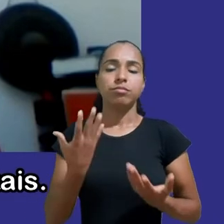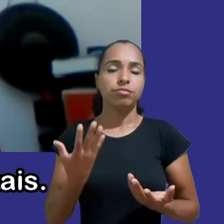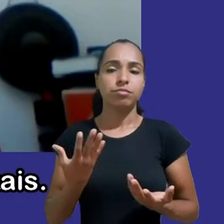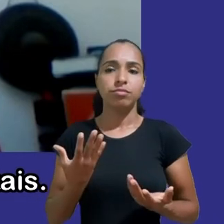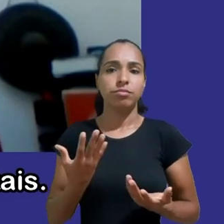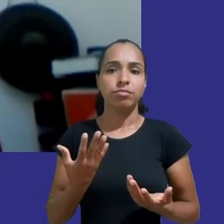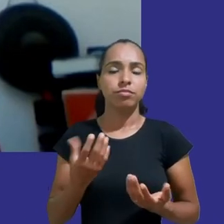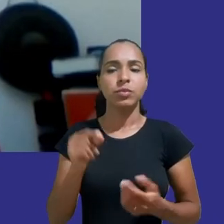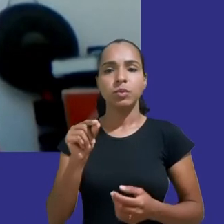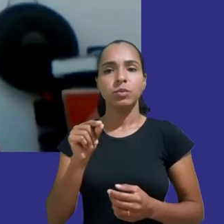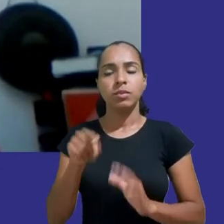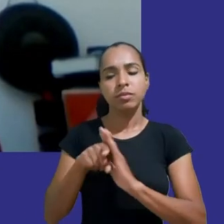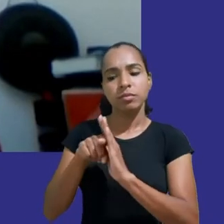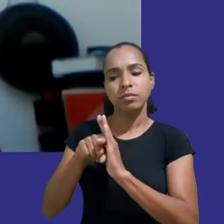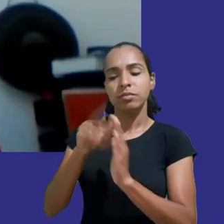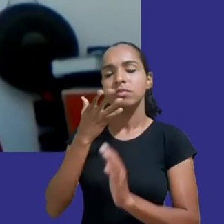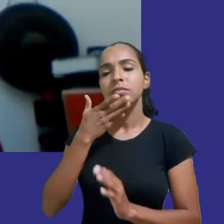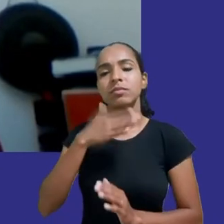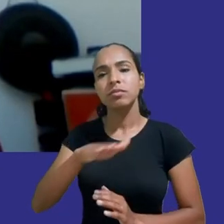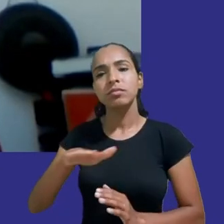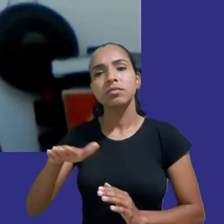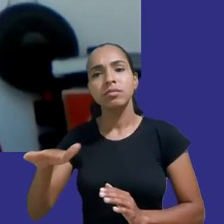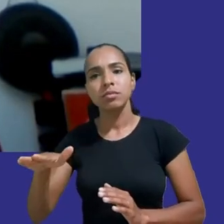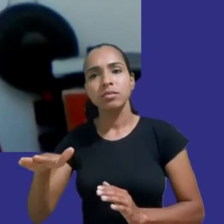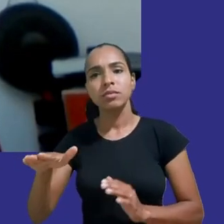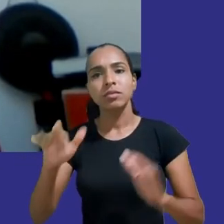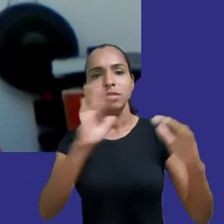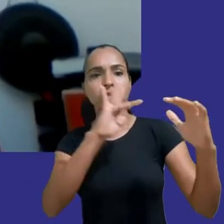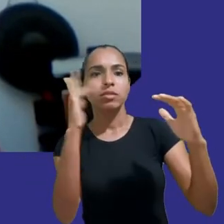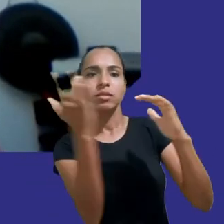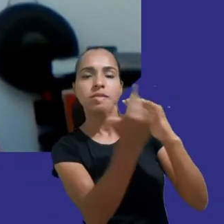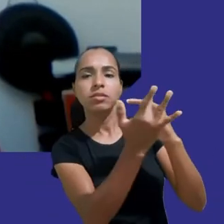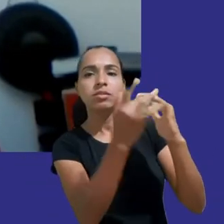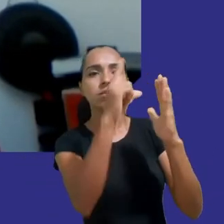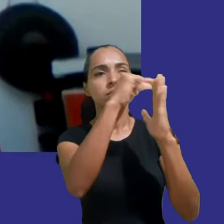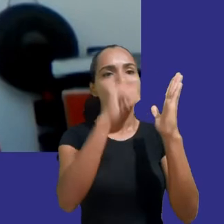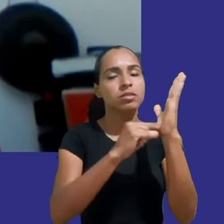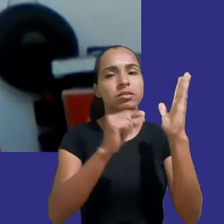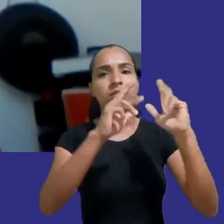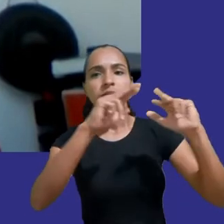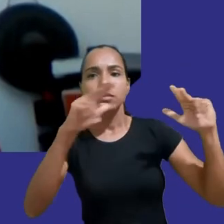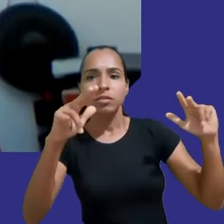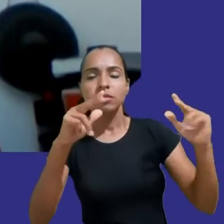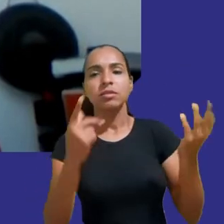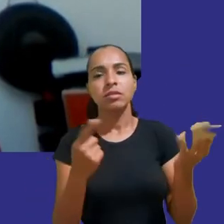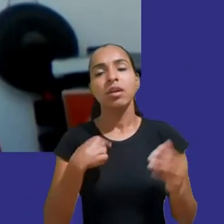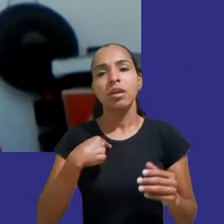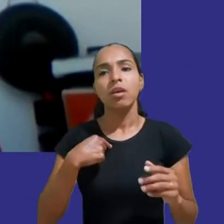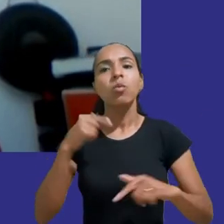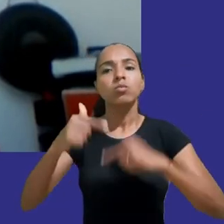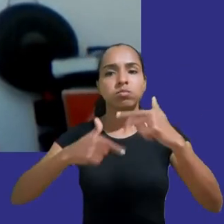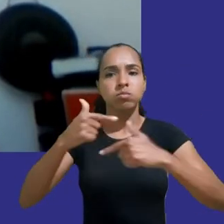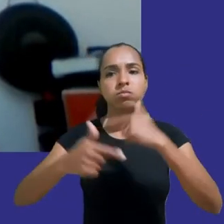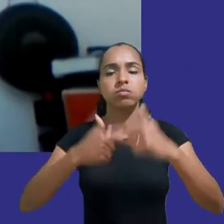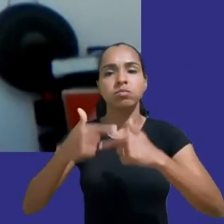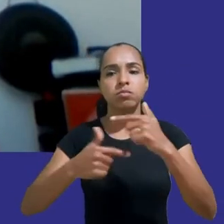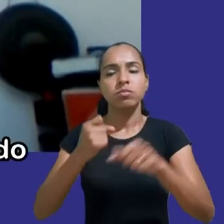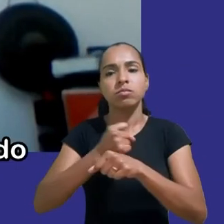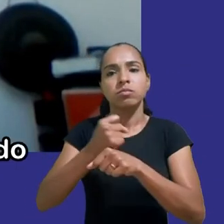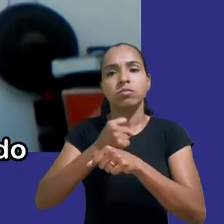digital platforms and I've been working on digital kind of policy for four or five years now